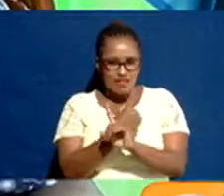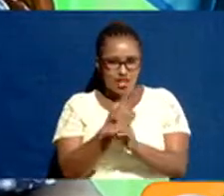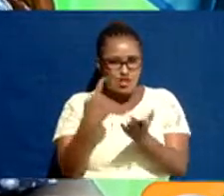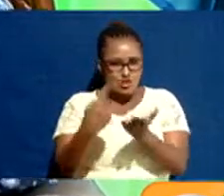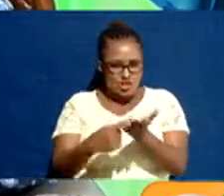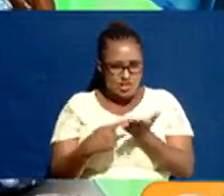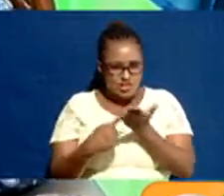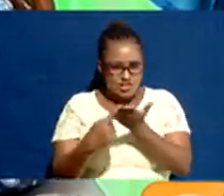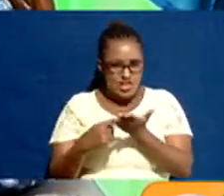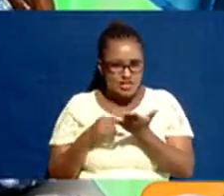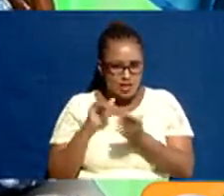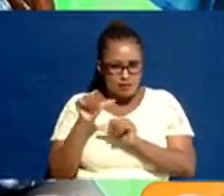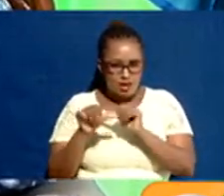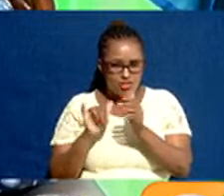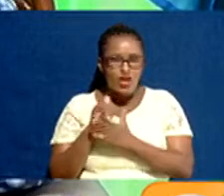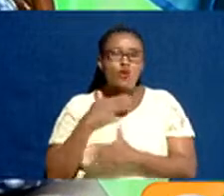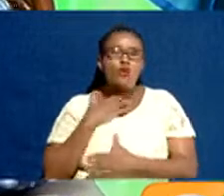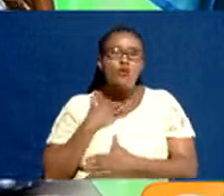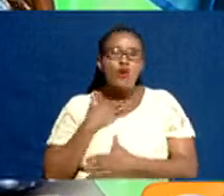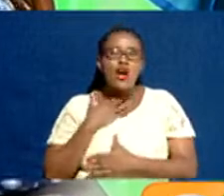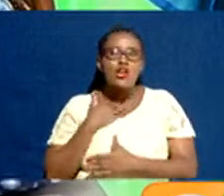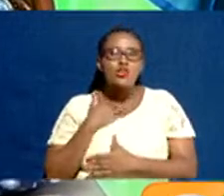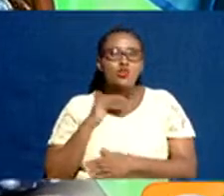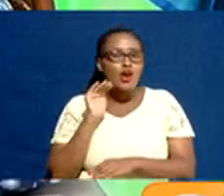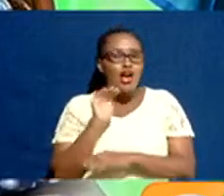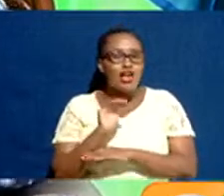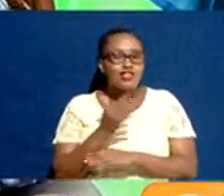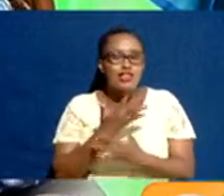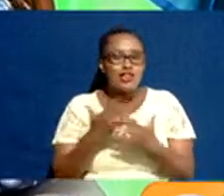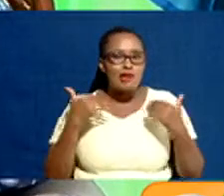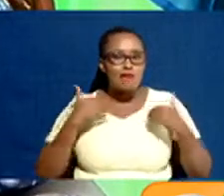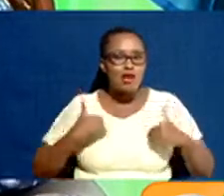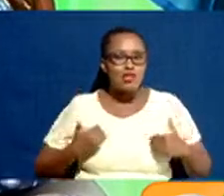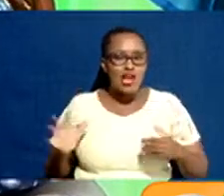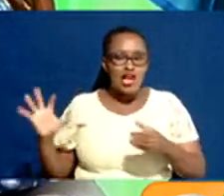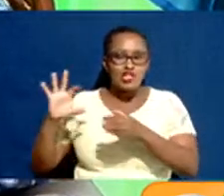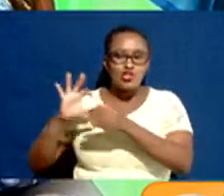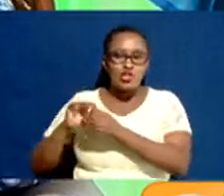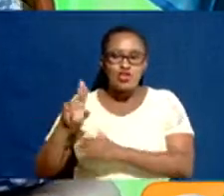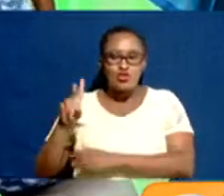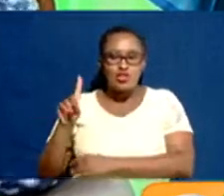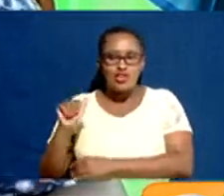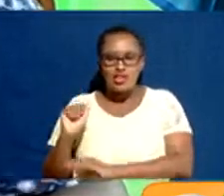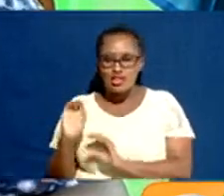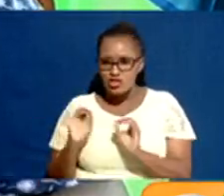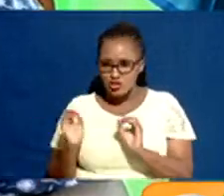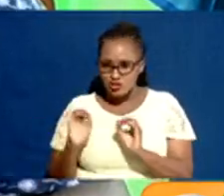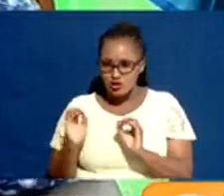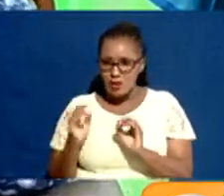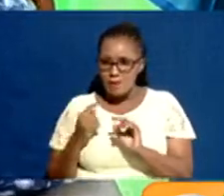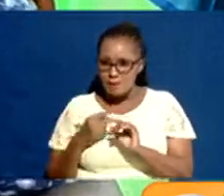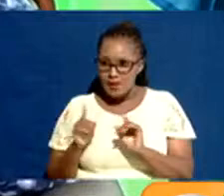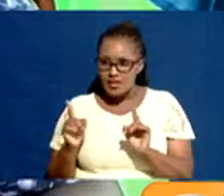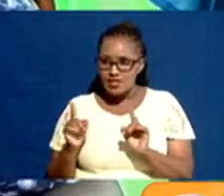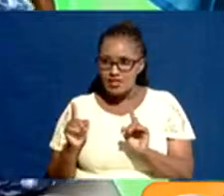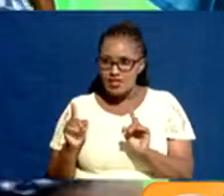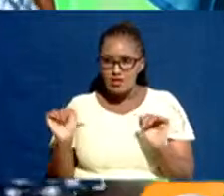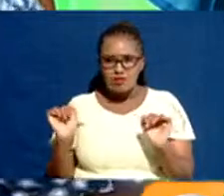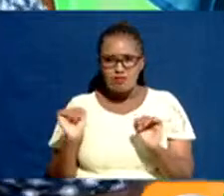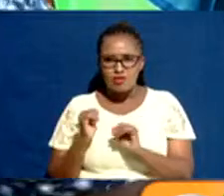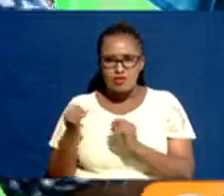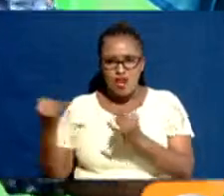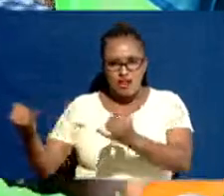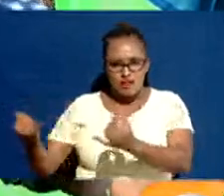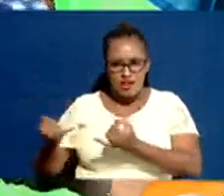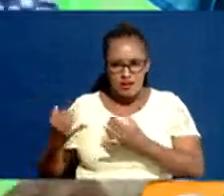him. We don't want to coerce anybody to fold up. That is not necessary. He can make an invitation